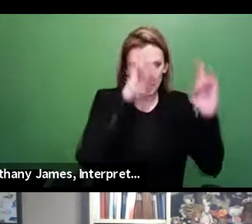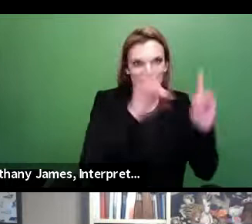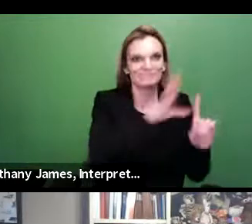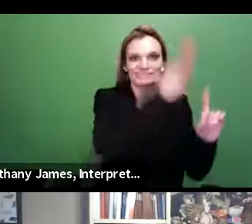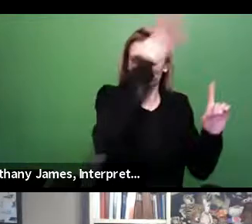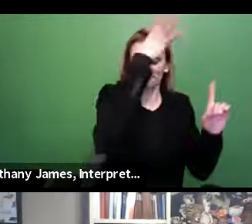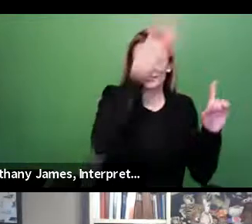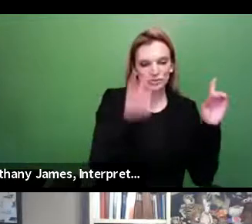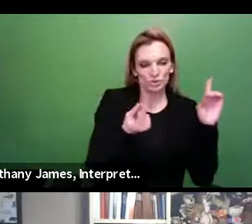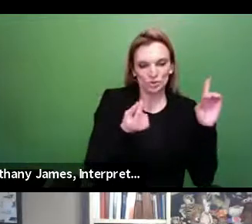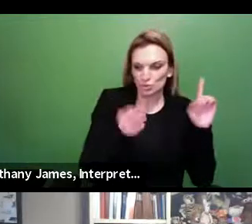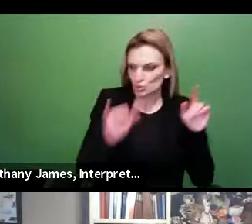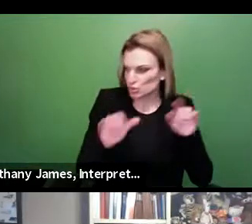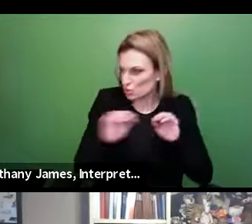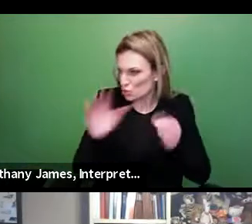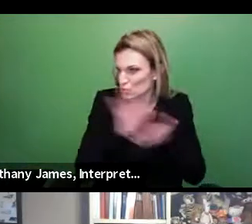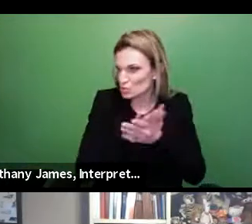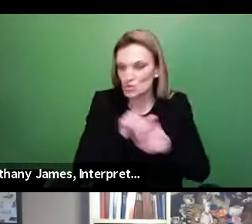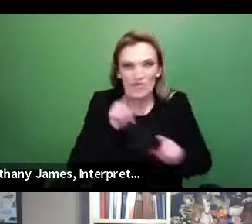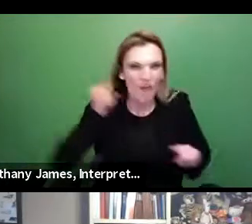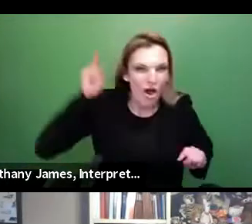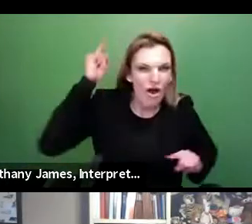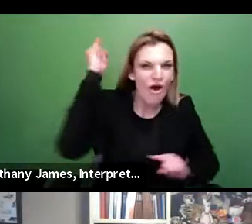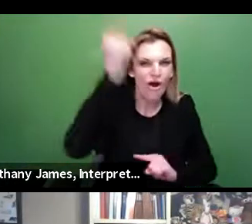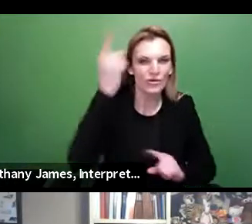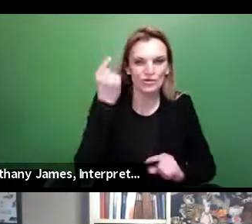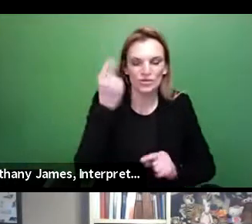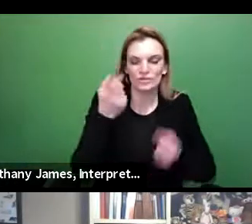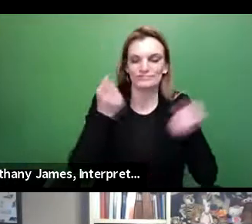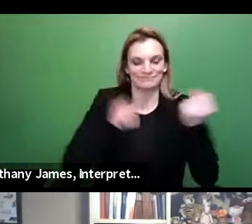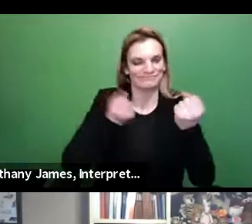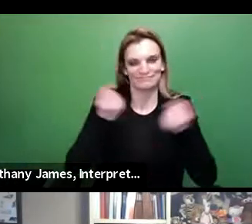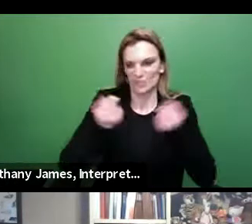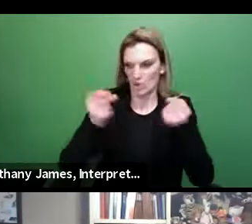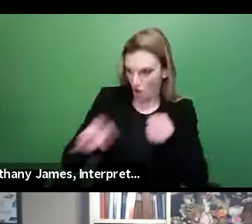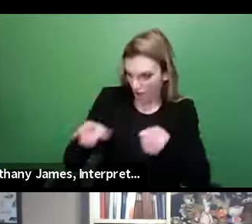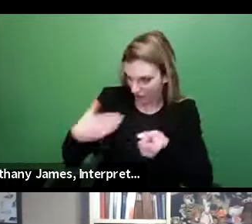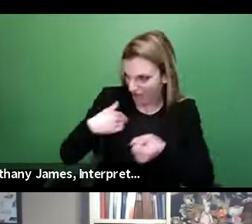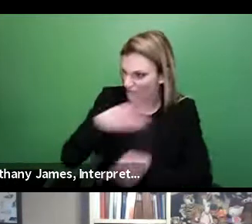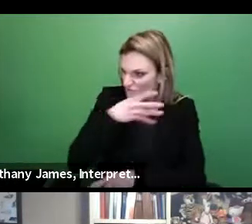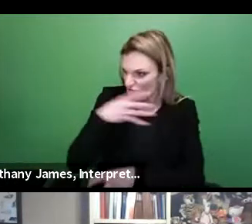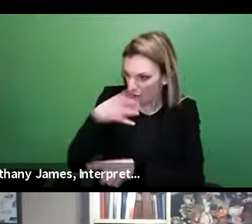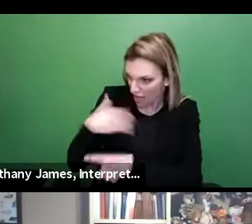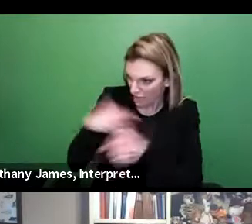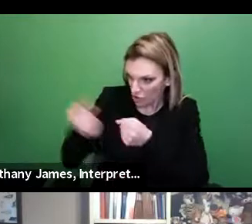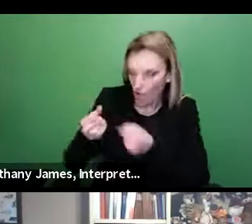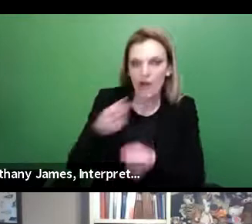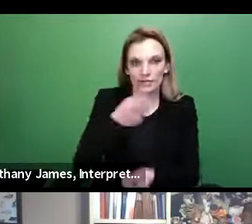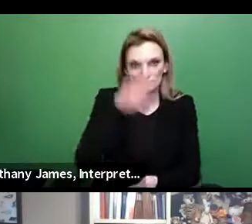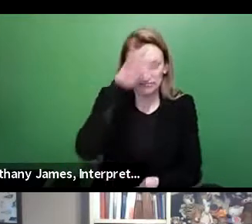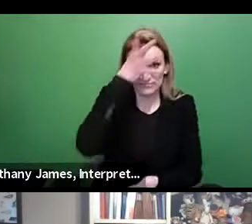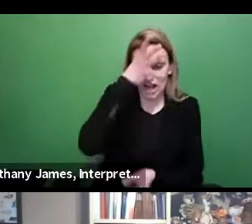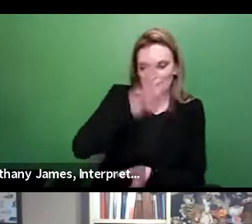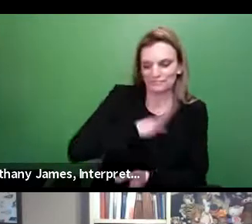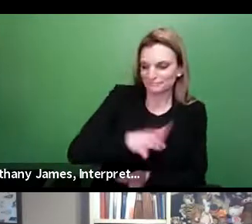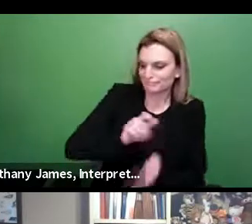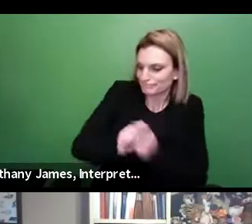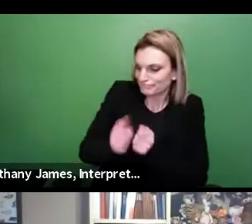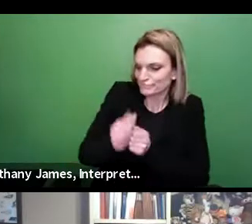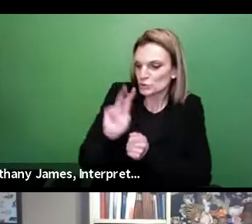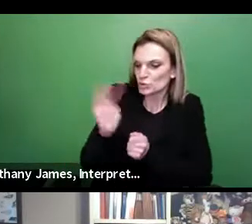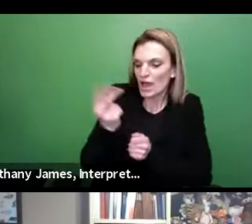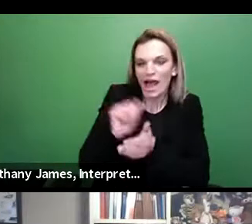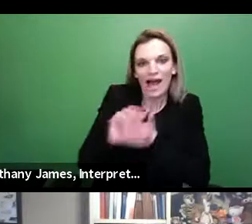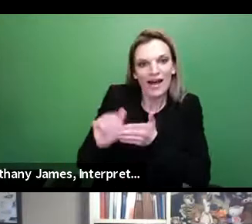farmer $2 a week to provide a daily ride in the back of his truck to the nearest school. And whereas, after graduating from Mobile Training School in